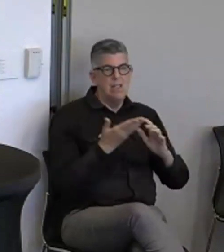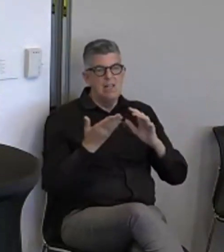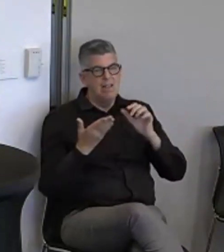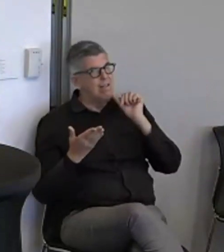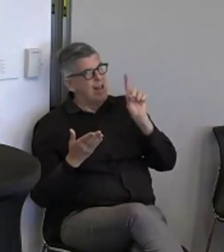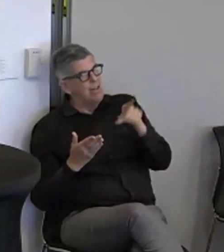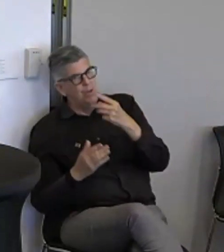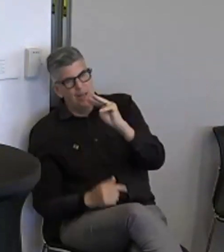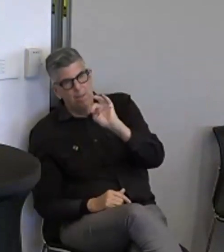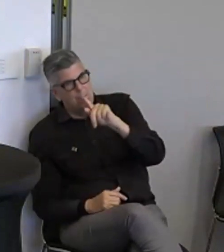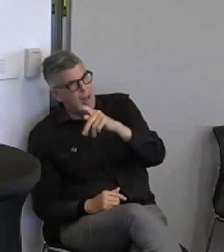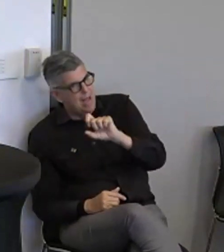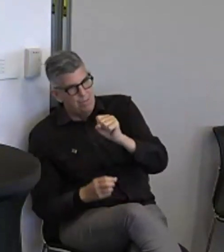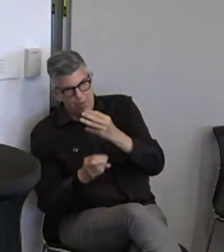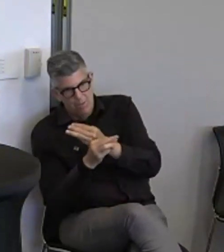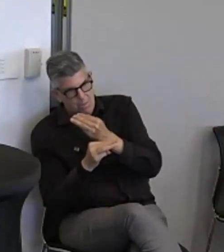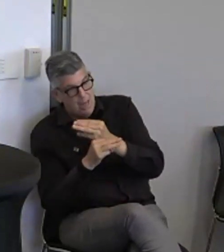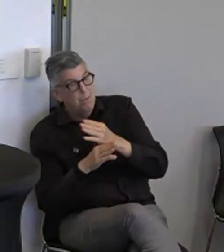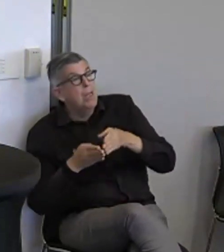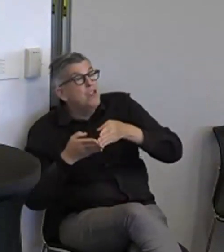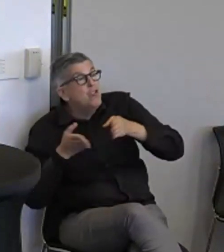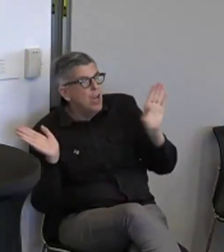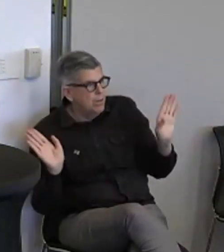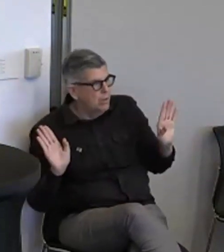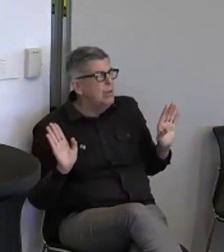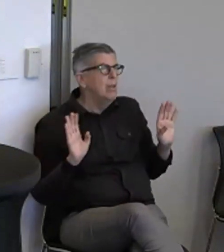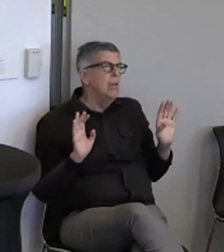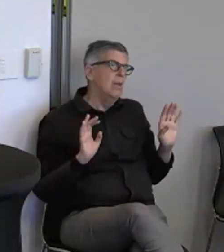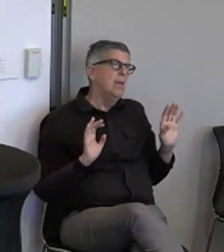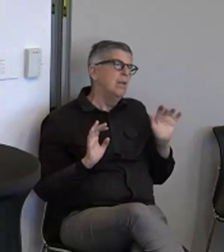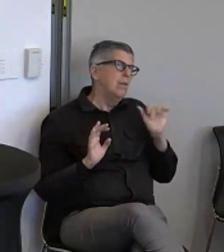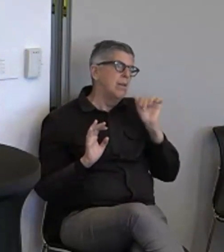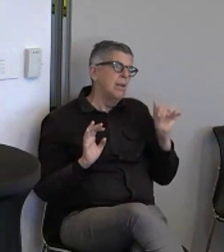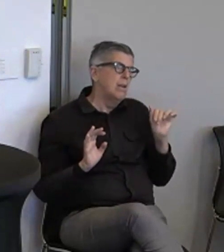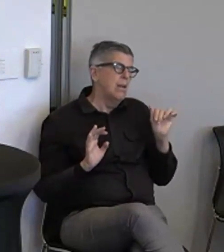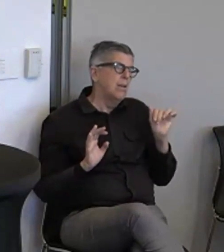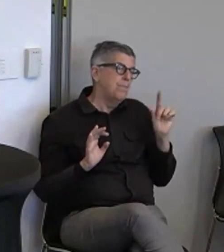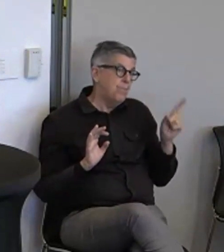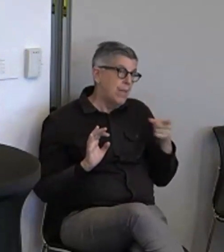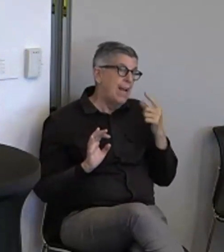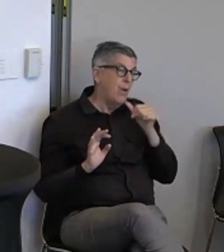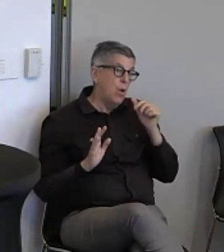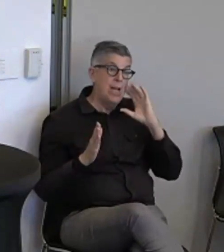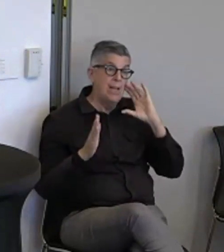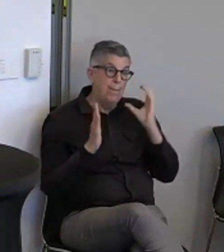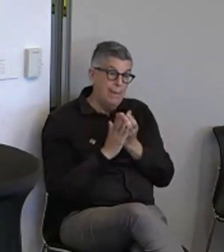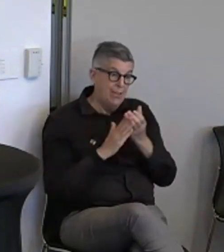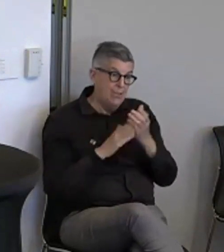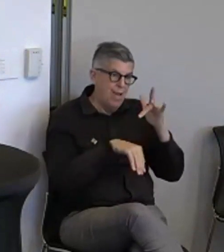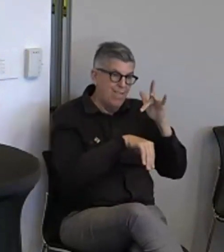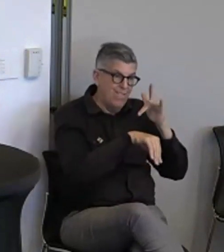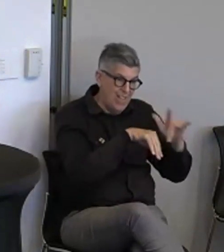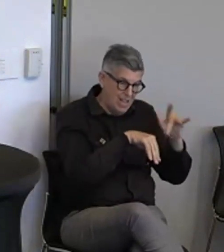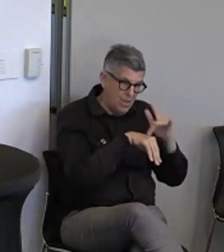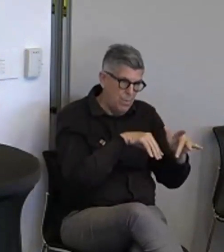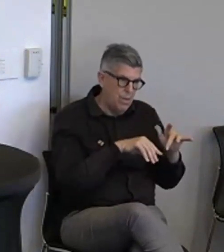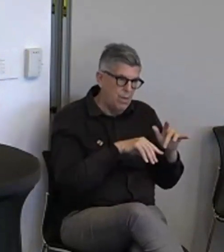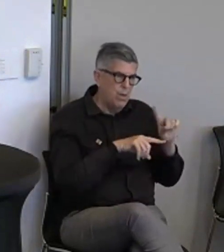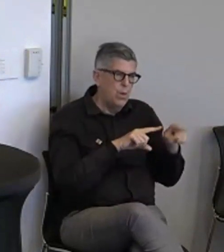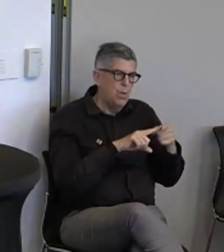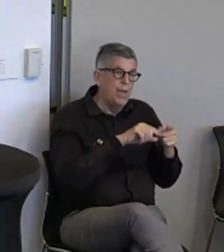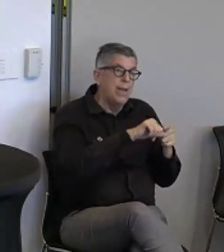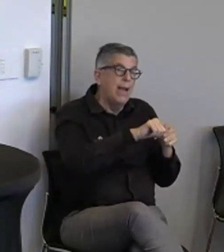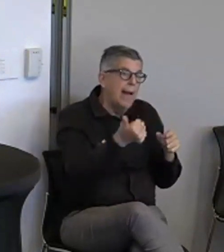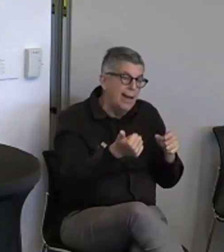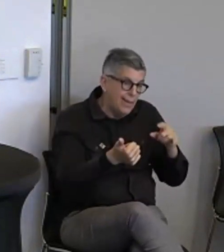in general. And it's also not just about having the pictures available when the other kids get pictures